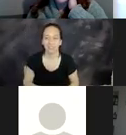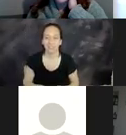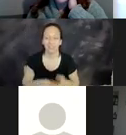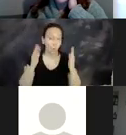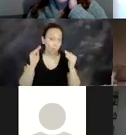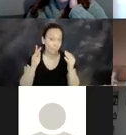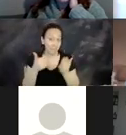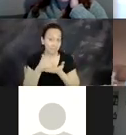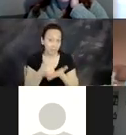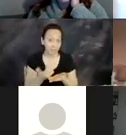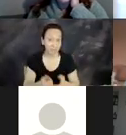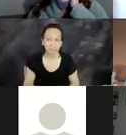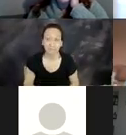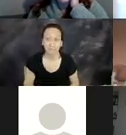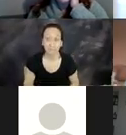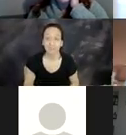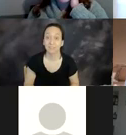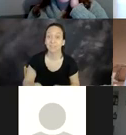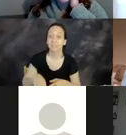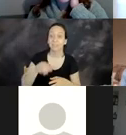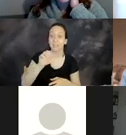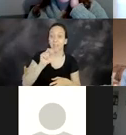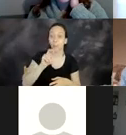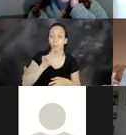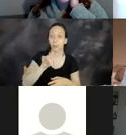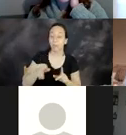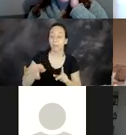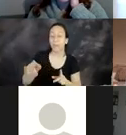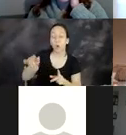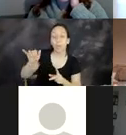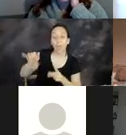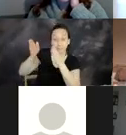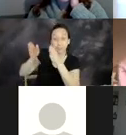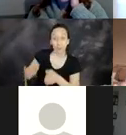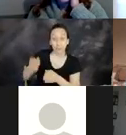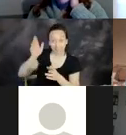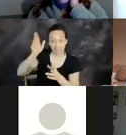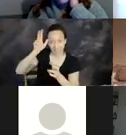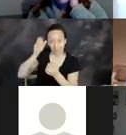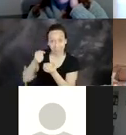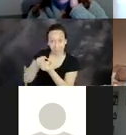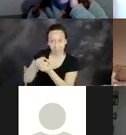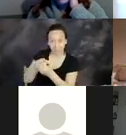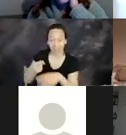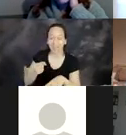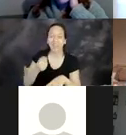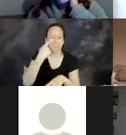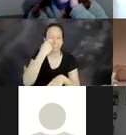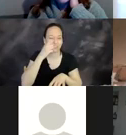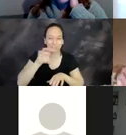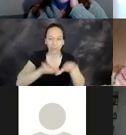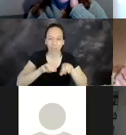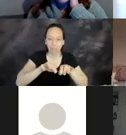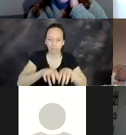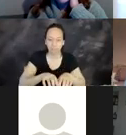is helpful. Lindsay, for the person that asked the question also, I just threw in a chat